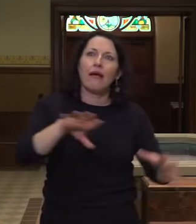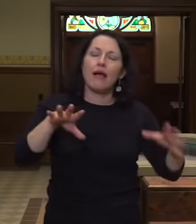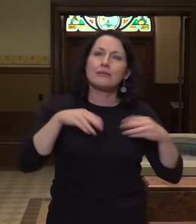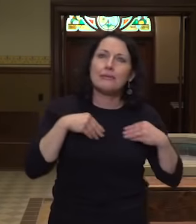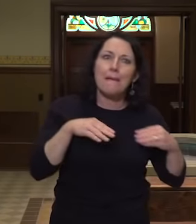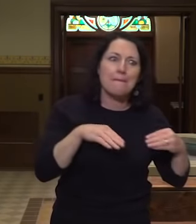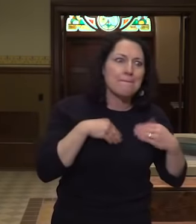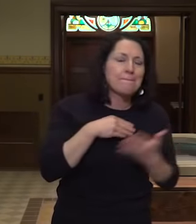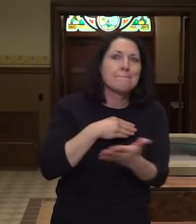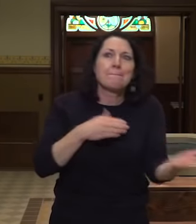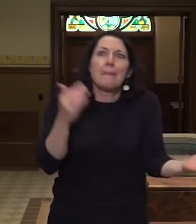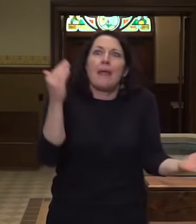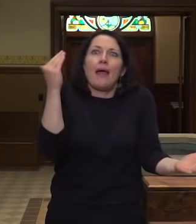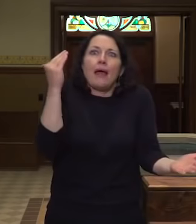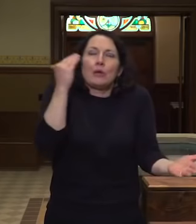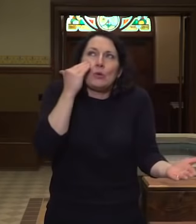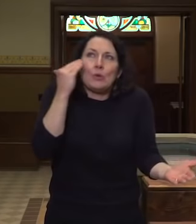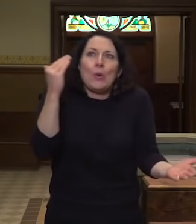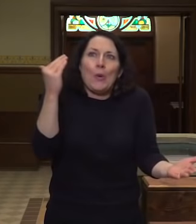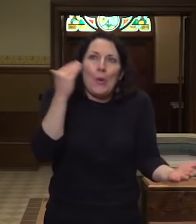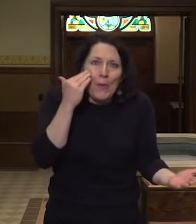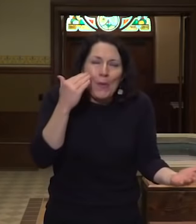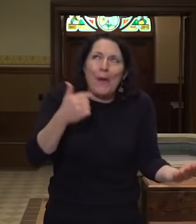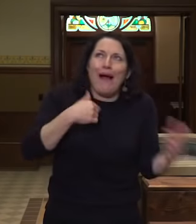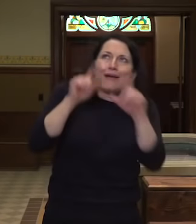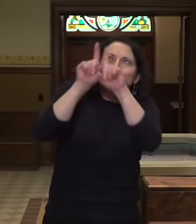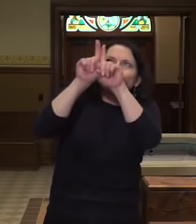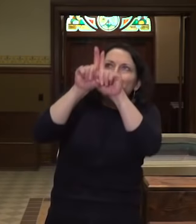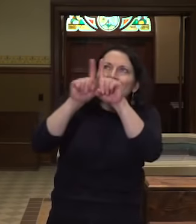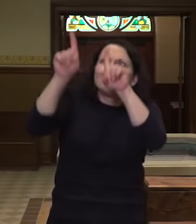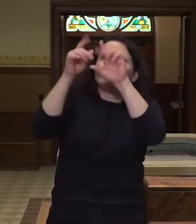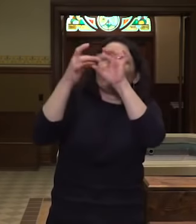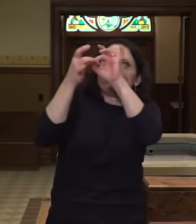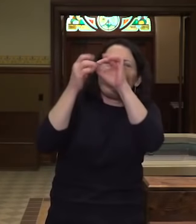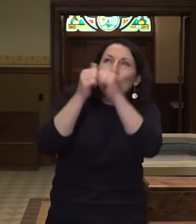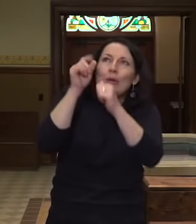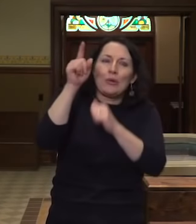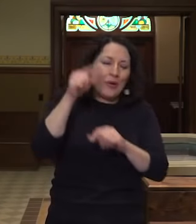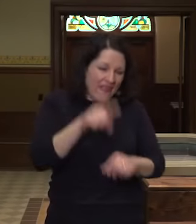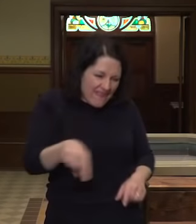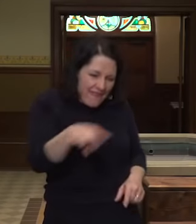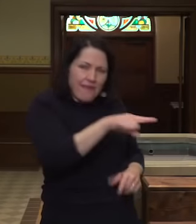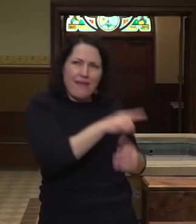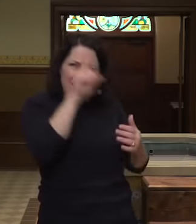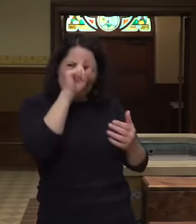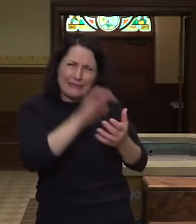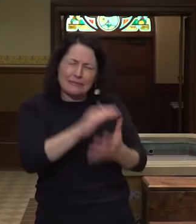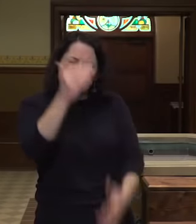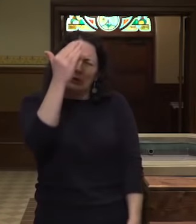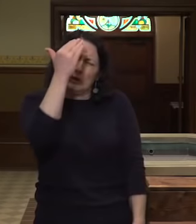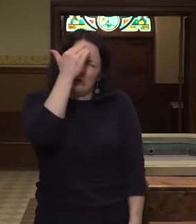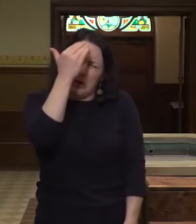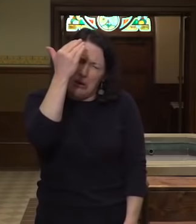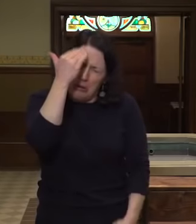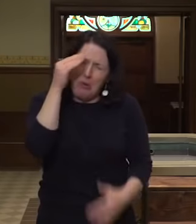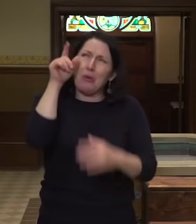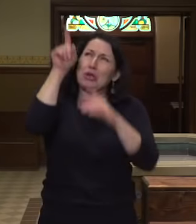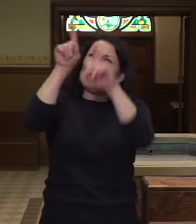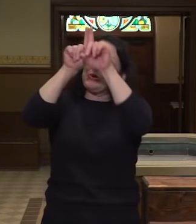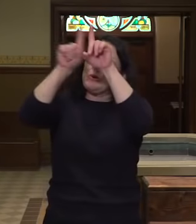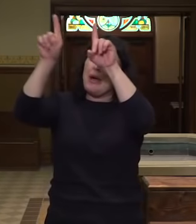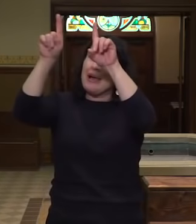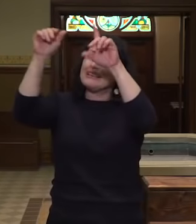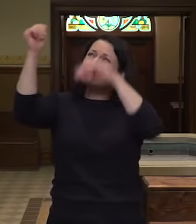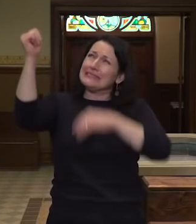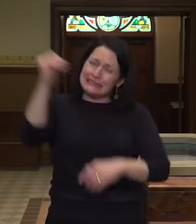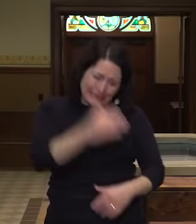that I came from you. And they have believed that you sent me.